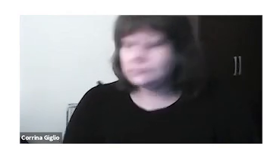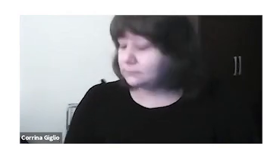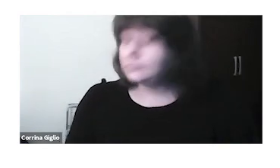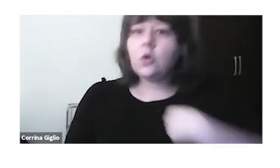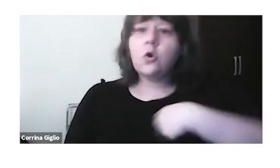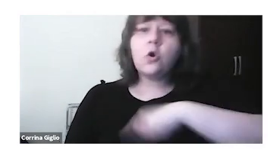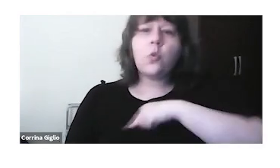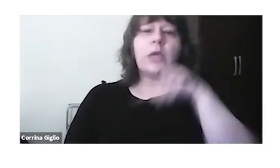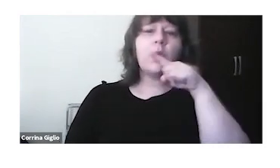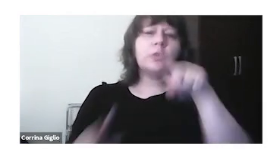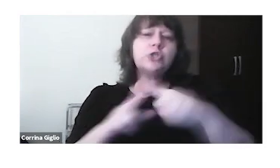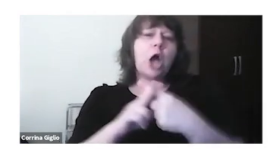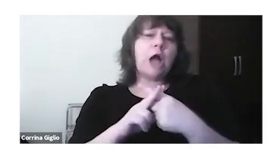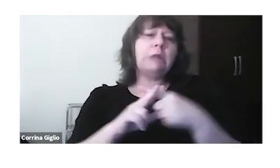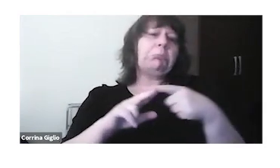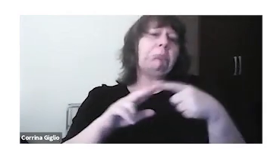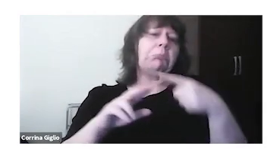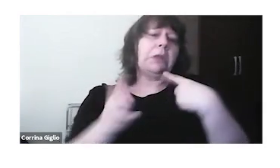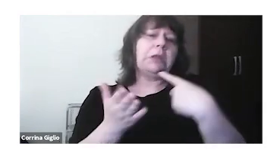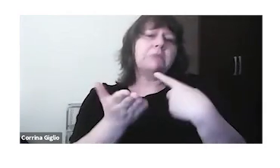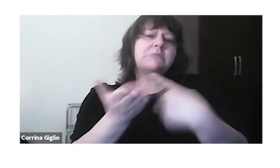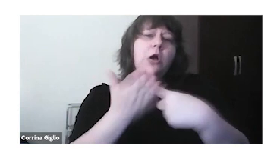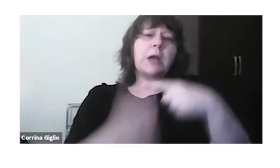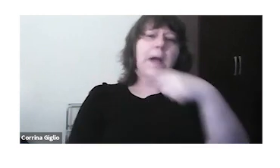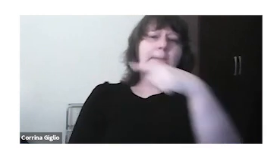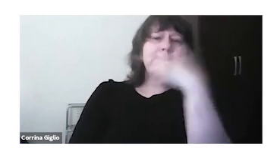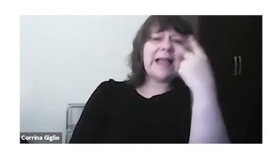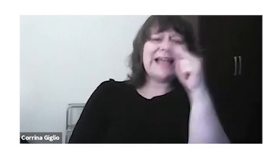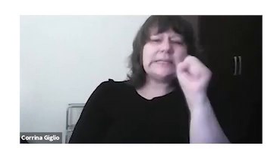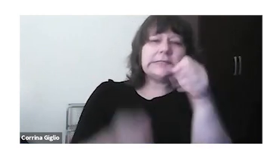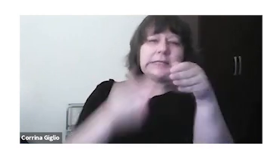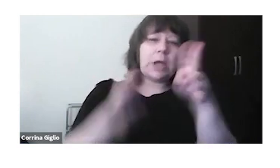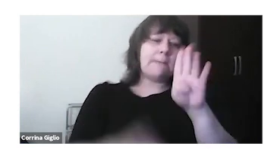We wanted to start off just talking about Blackness in general.